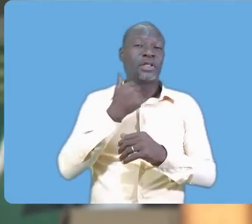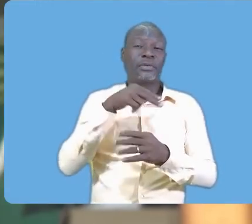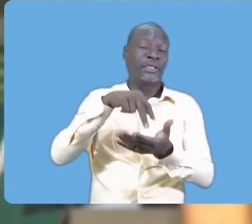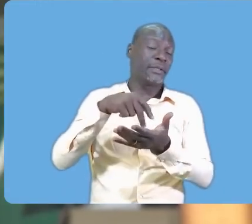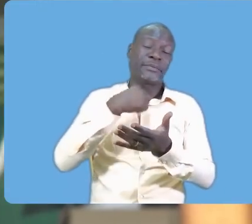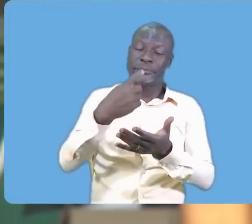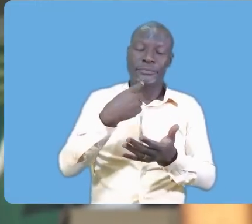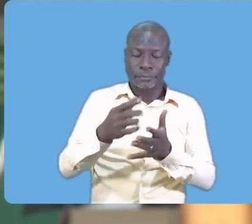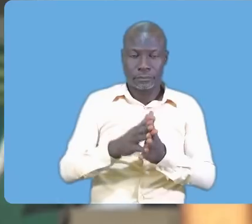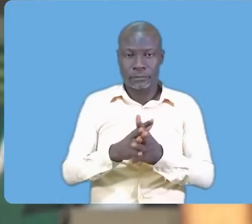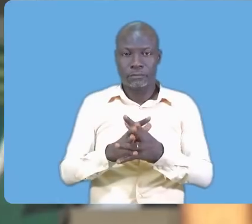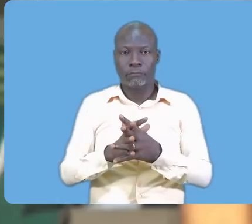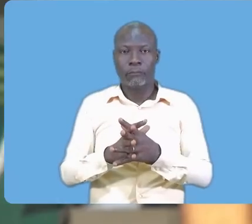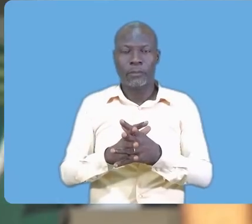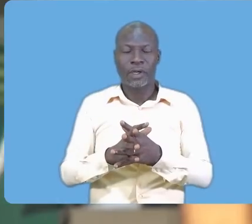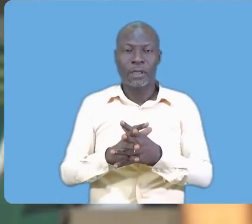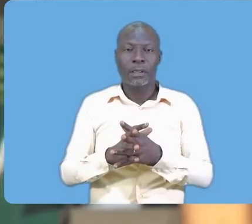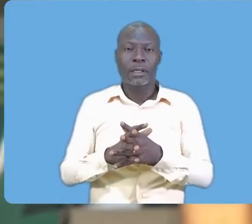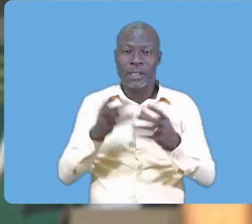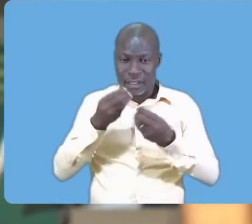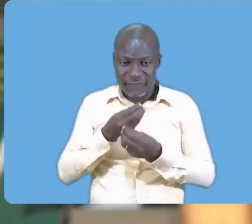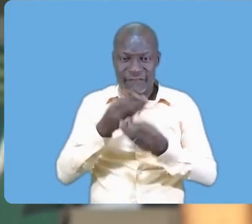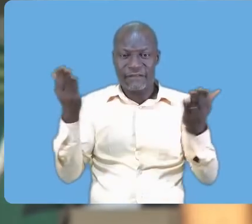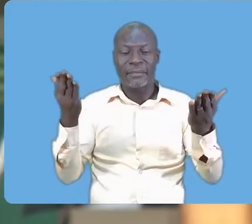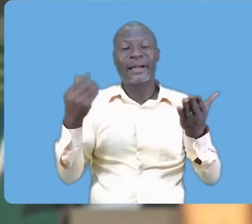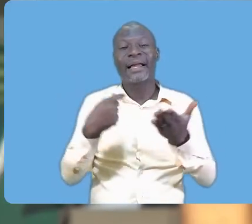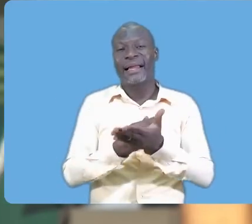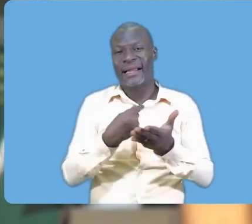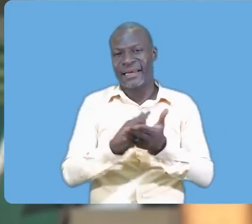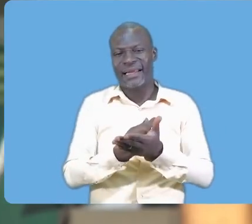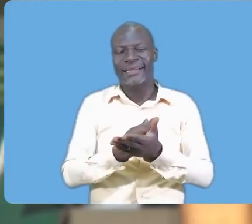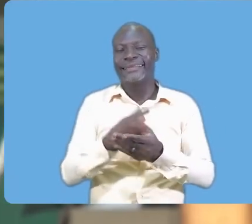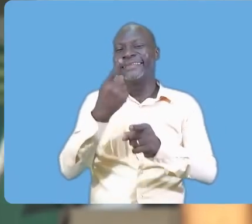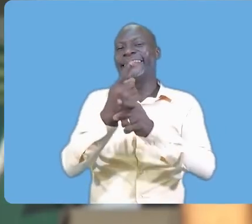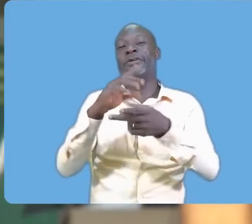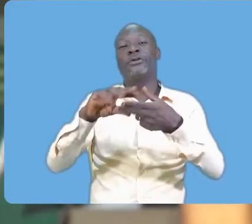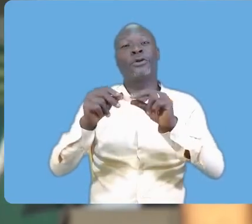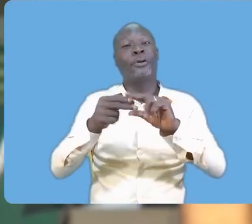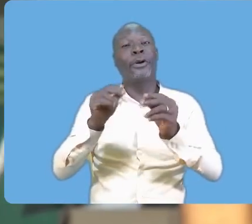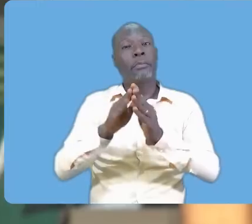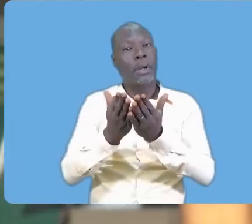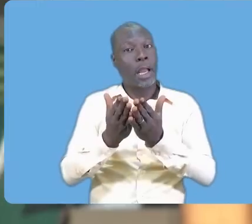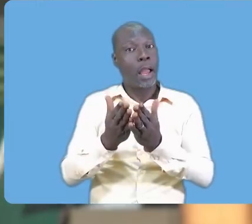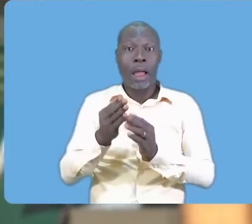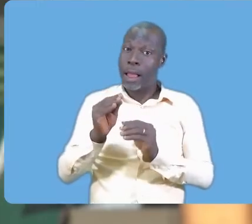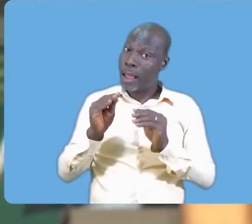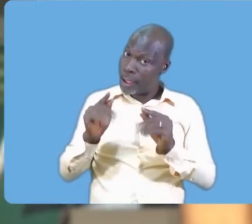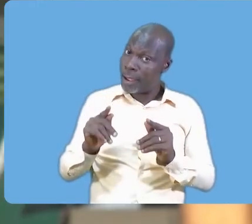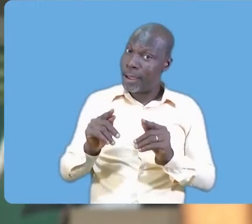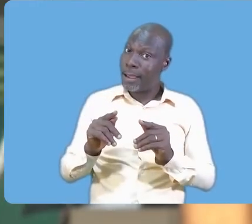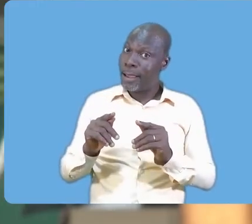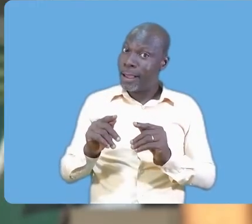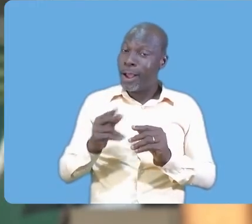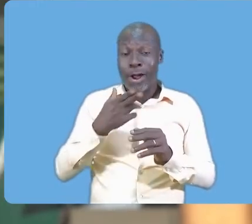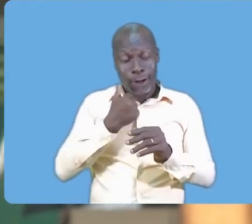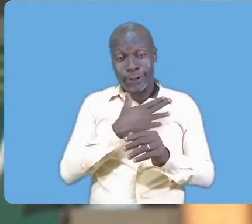se Young country Ghana for you, I said, Bible no, is just a storybook. Now, story is so there. And you're